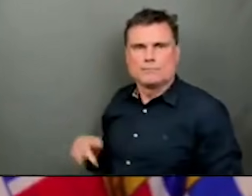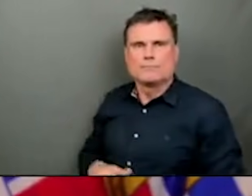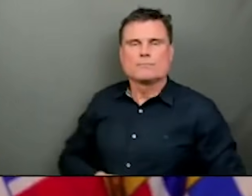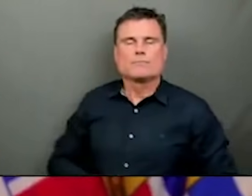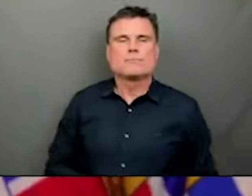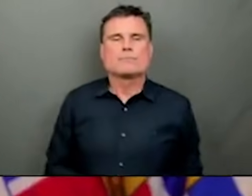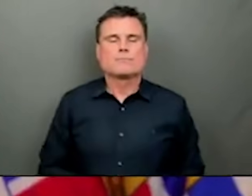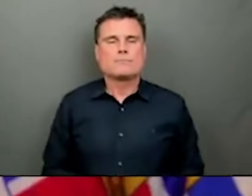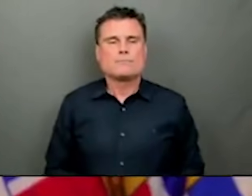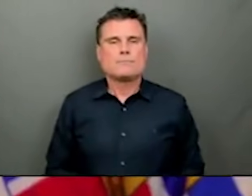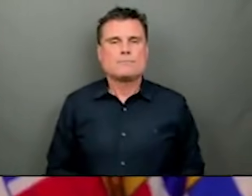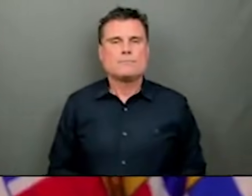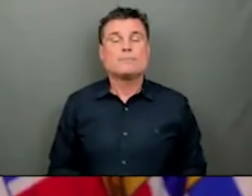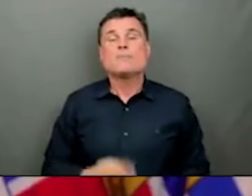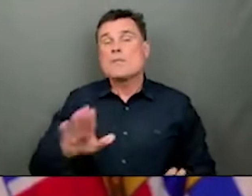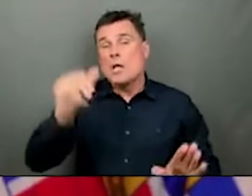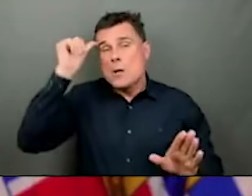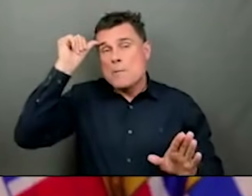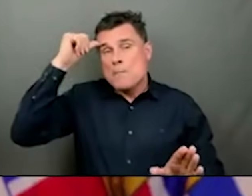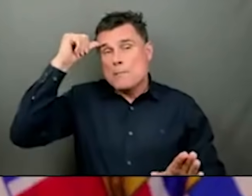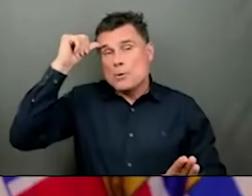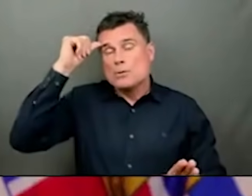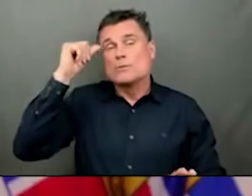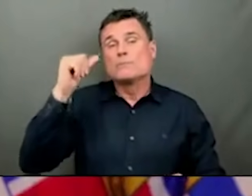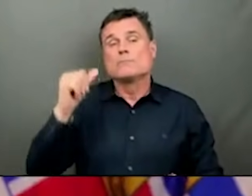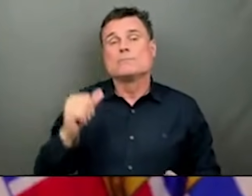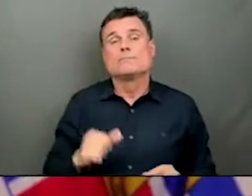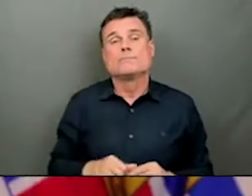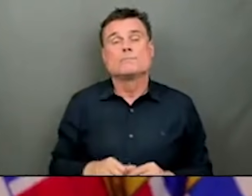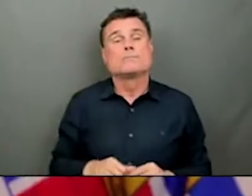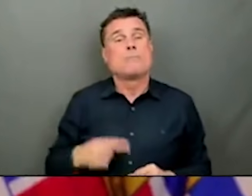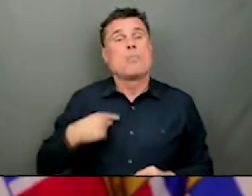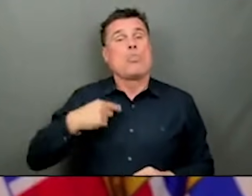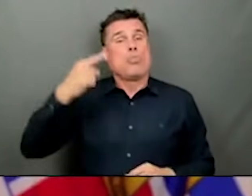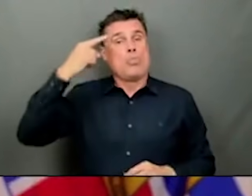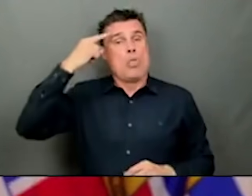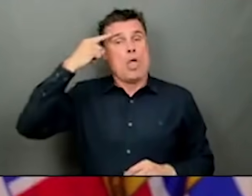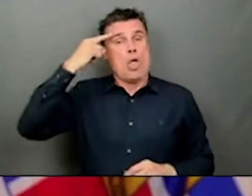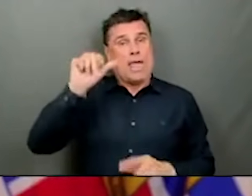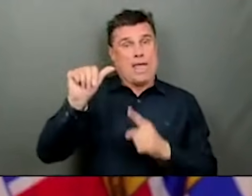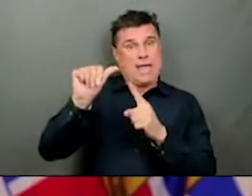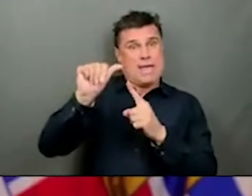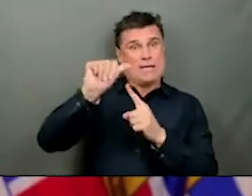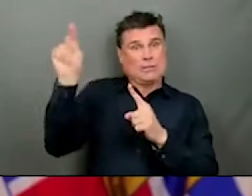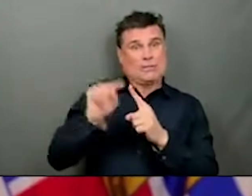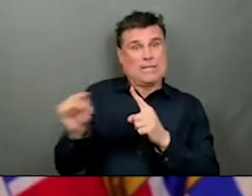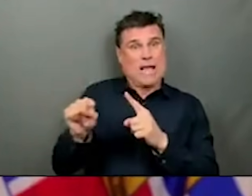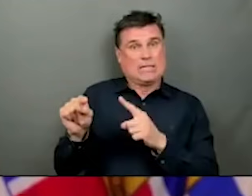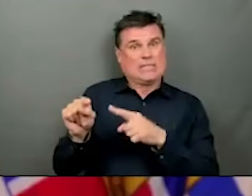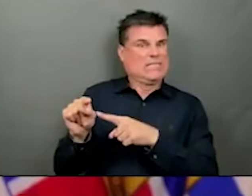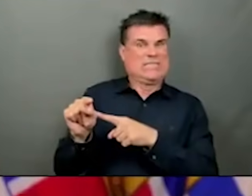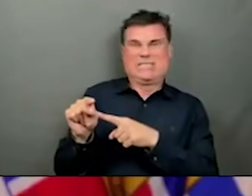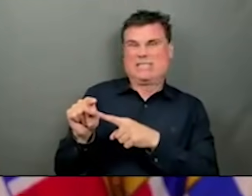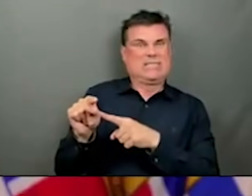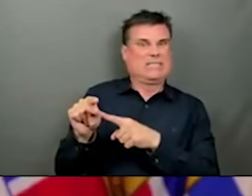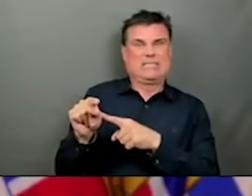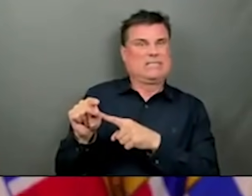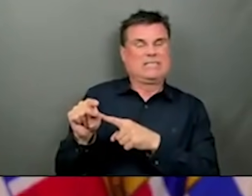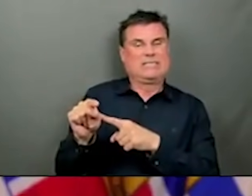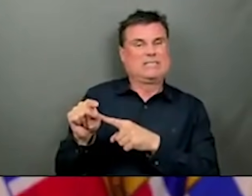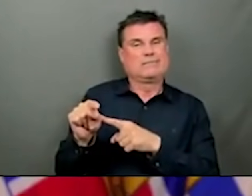now about the age that we can offer it to. So we have continued, and we focused on first